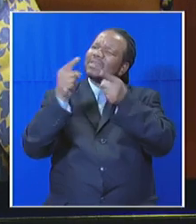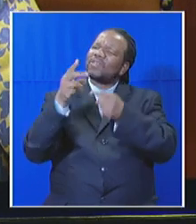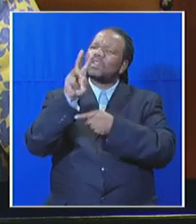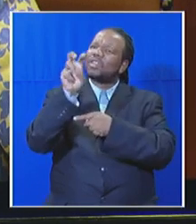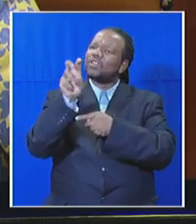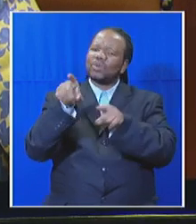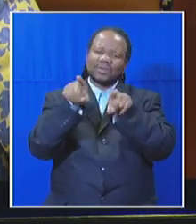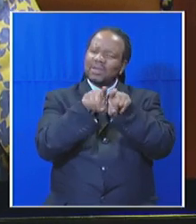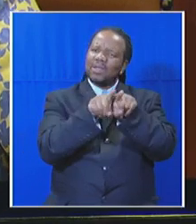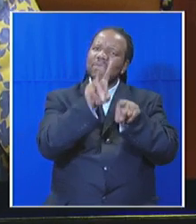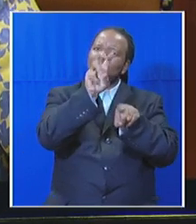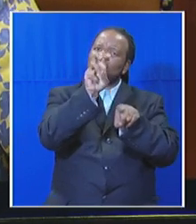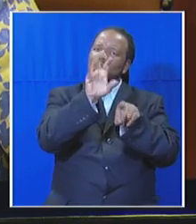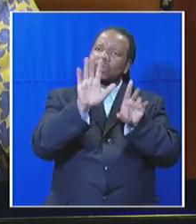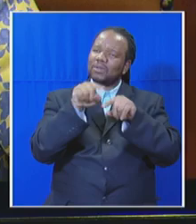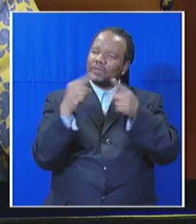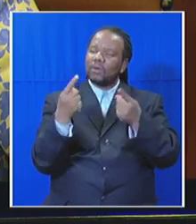Honorable Malema, please take a seat.